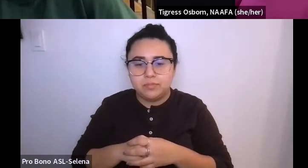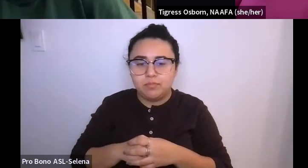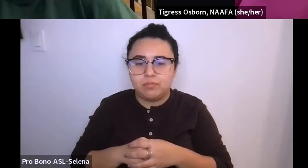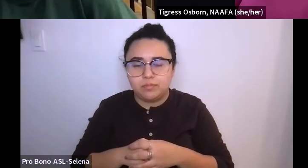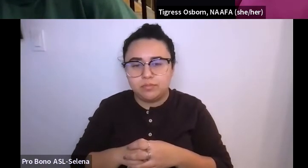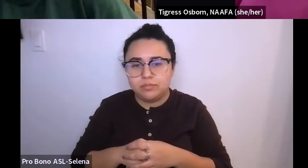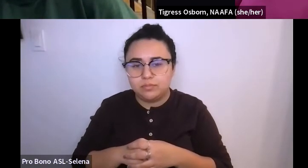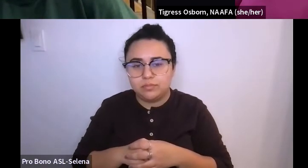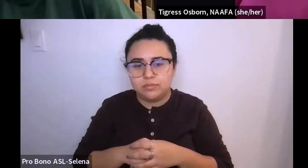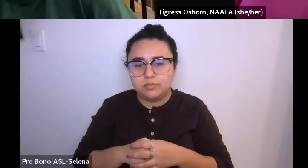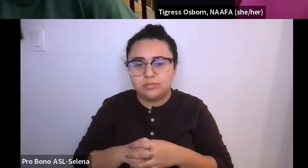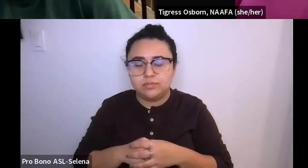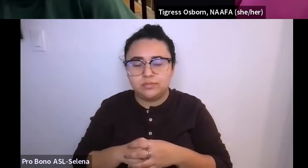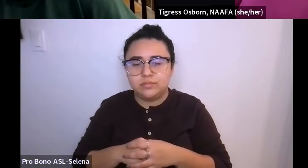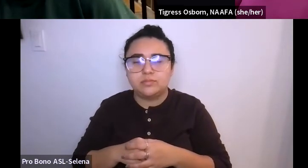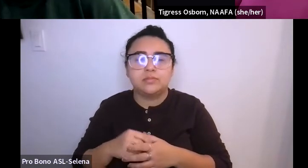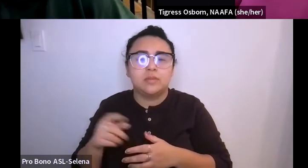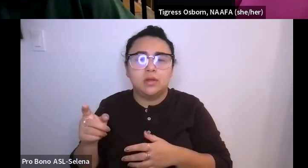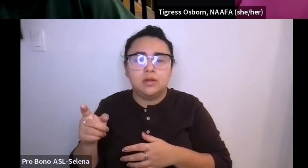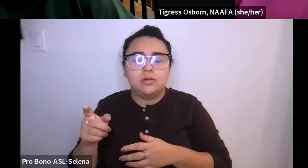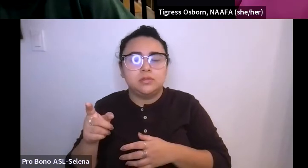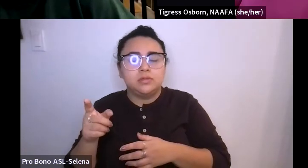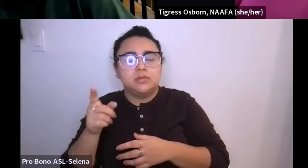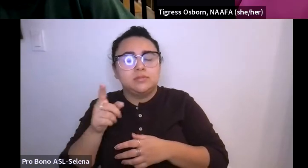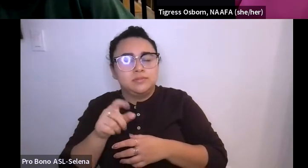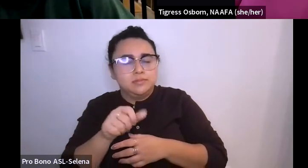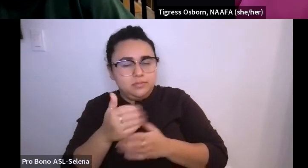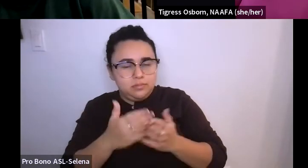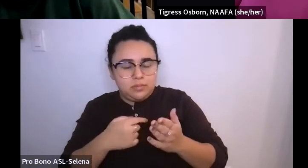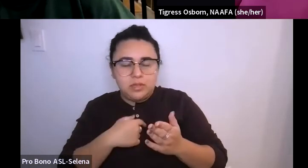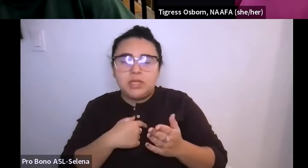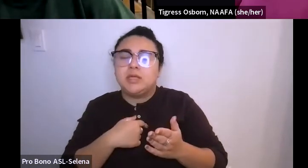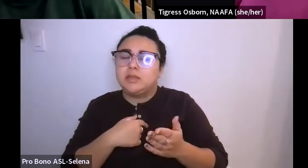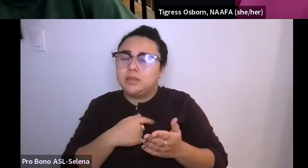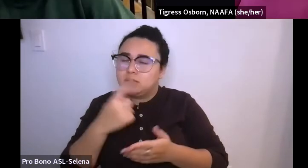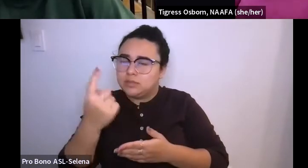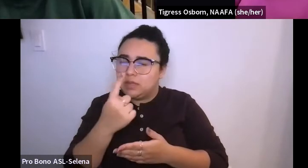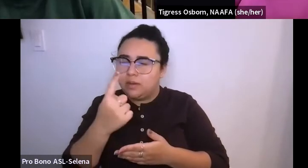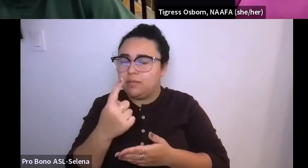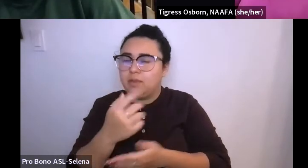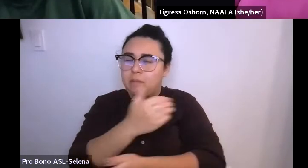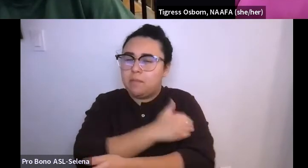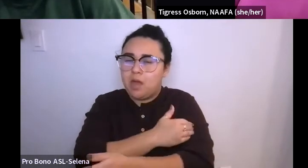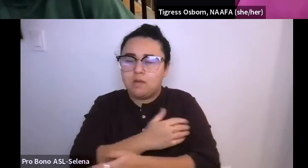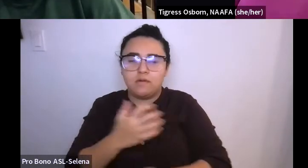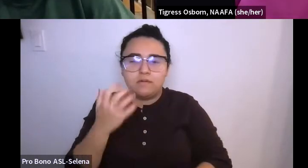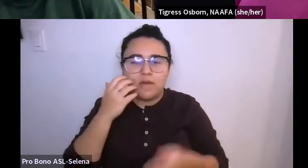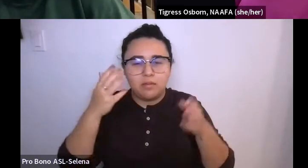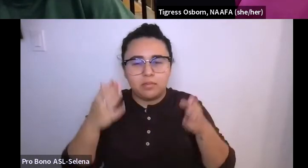And then there's another part of me that gets it. There is something powerful in a fat person being on